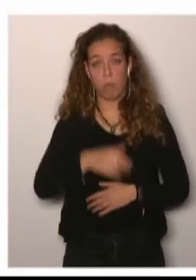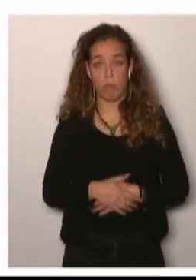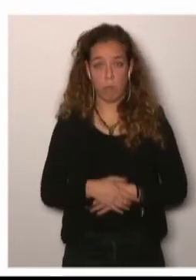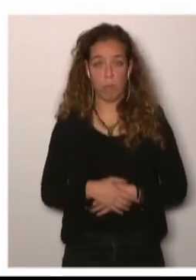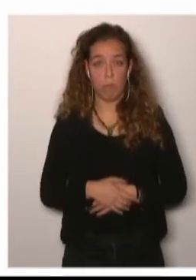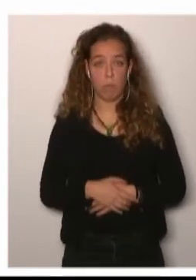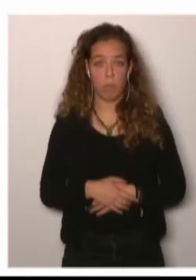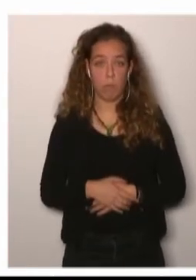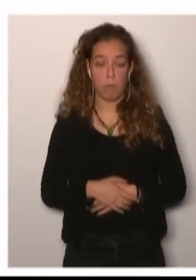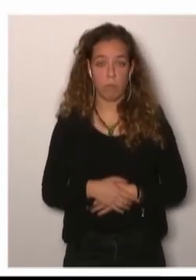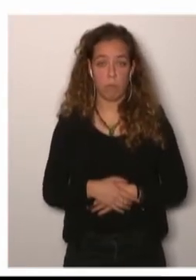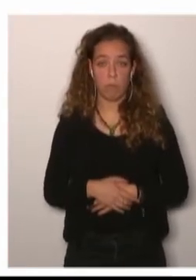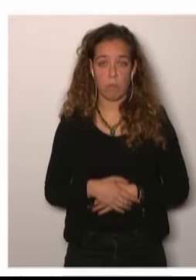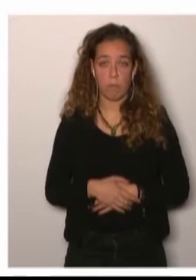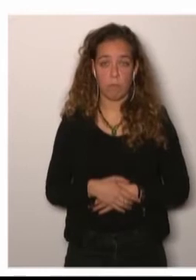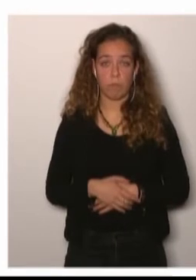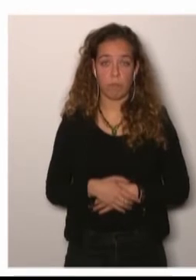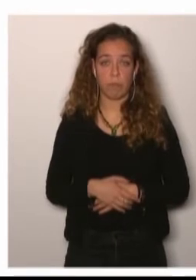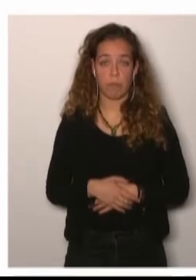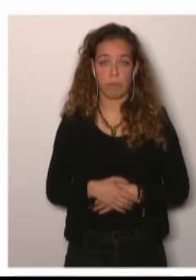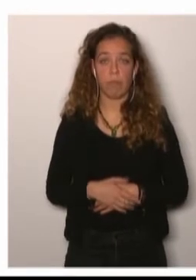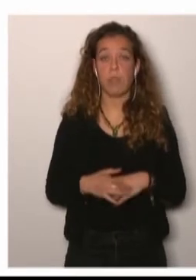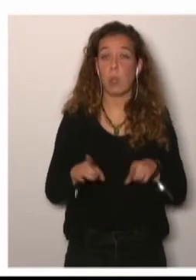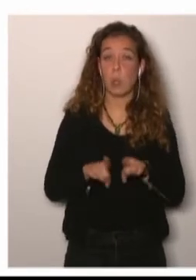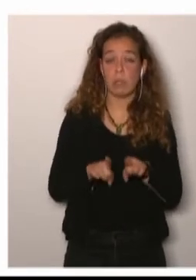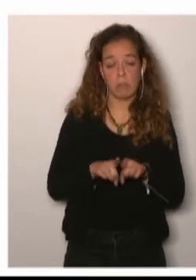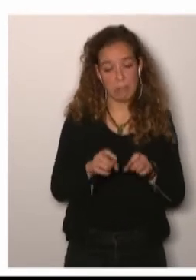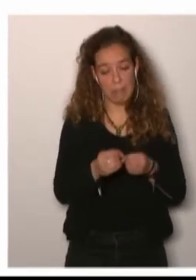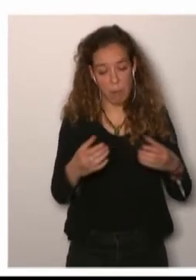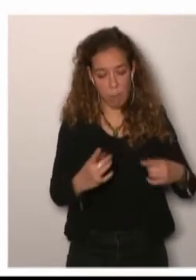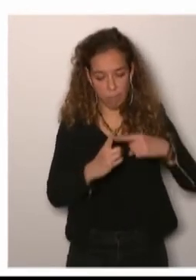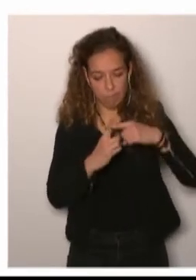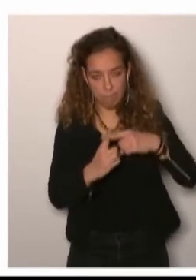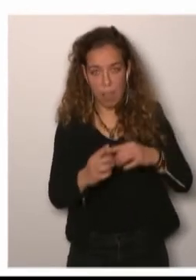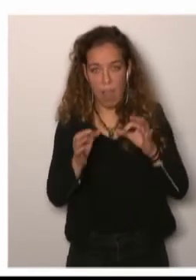developments leading to even more, smaller subpopulations, something of great